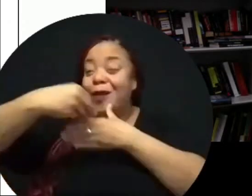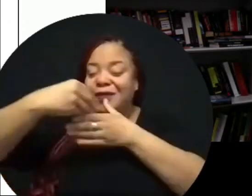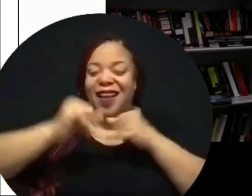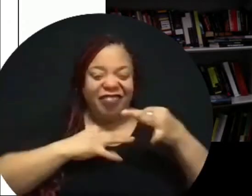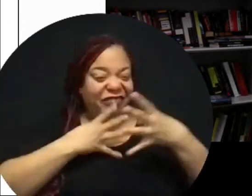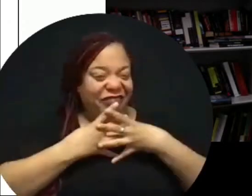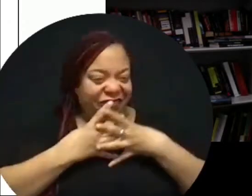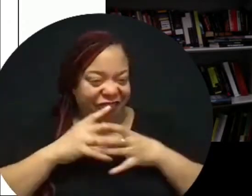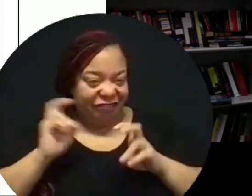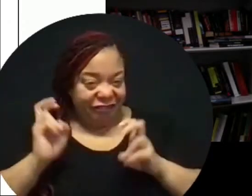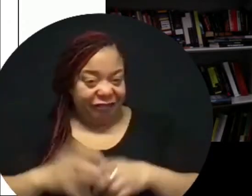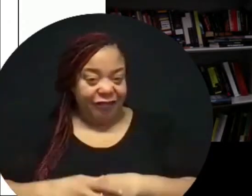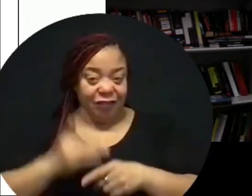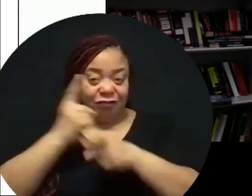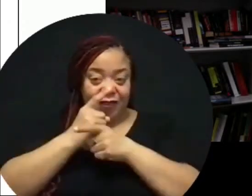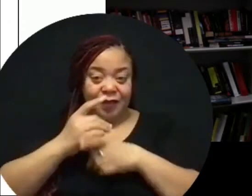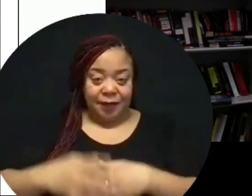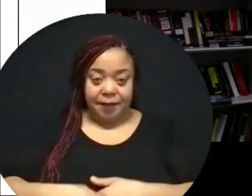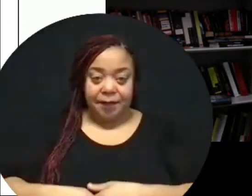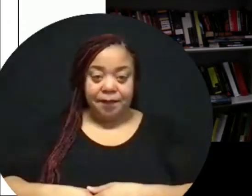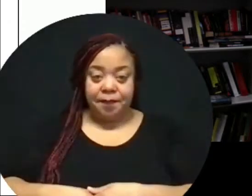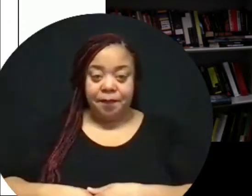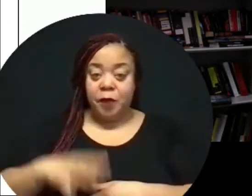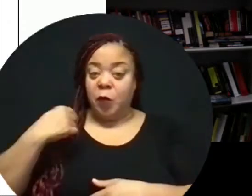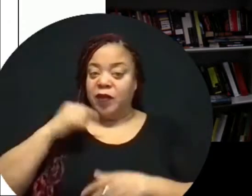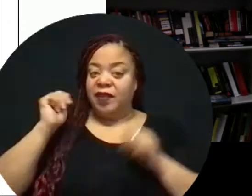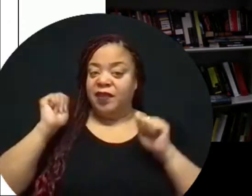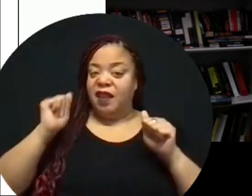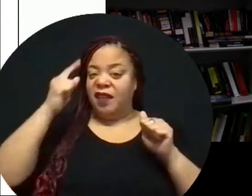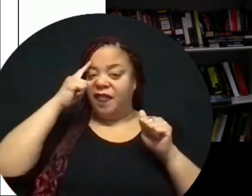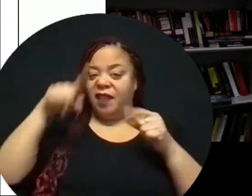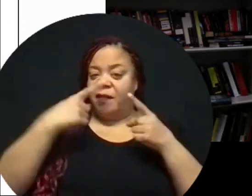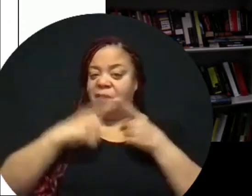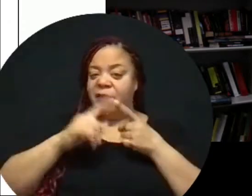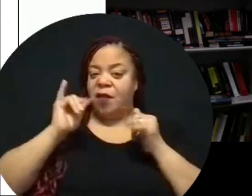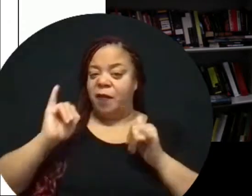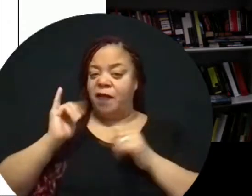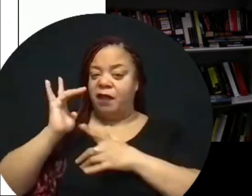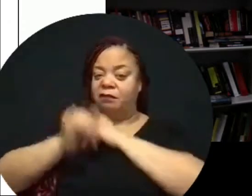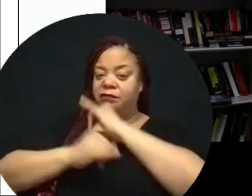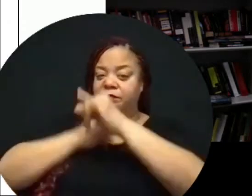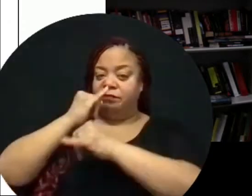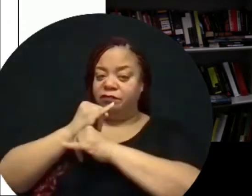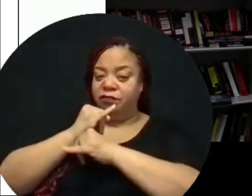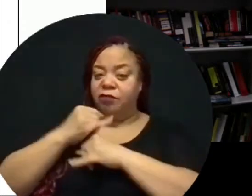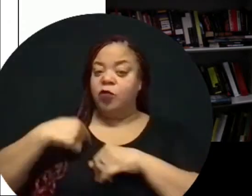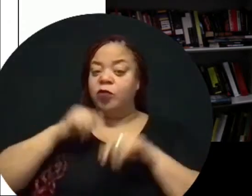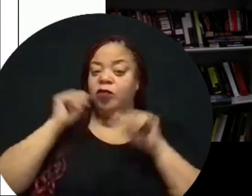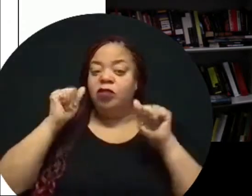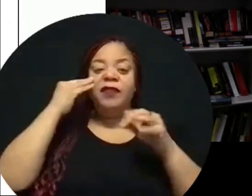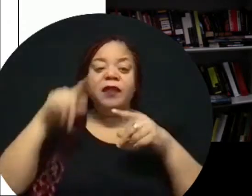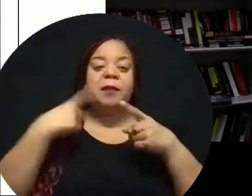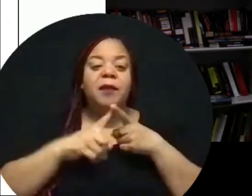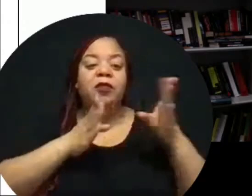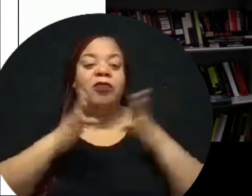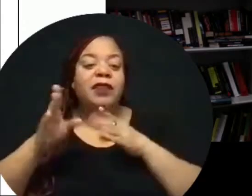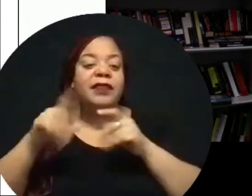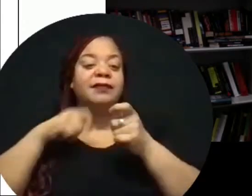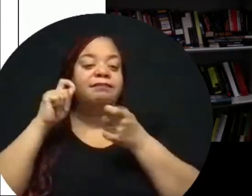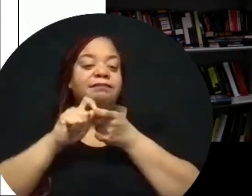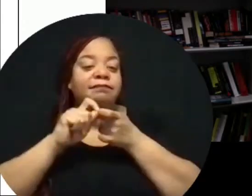that anti-Blackness is a fundamental grammar of racial capitalism globally, such that it